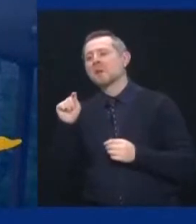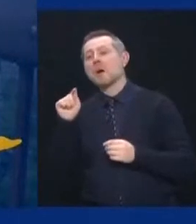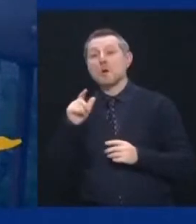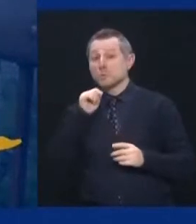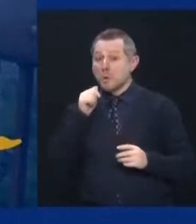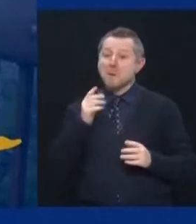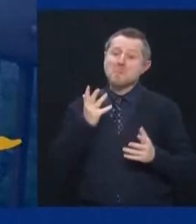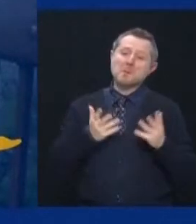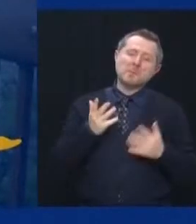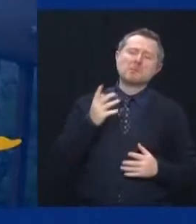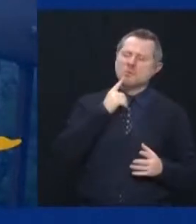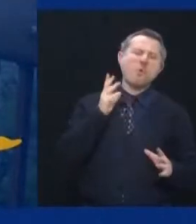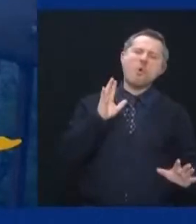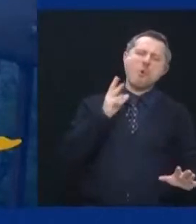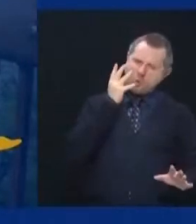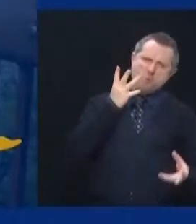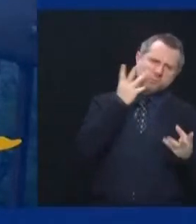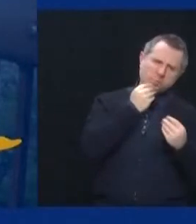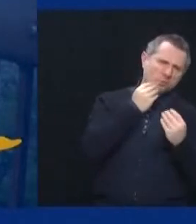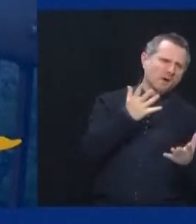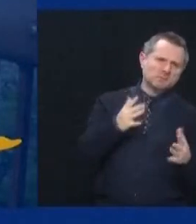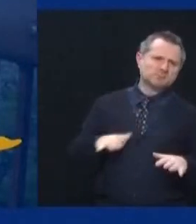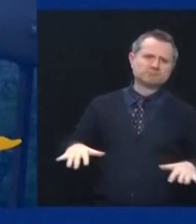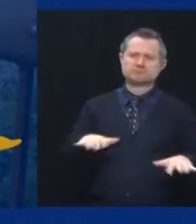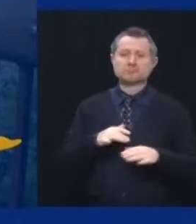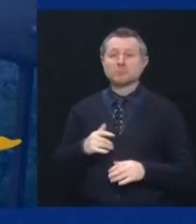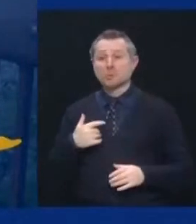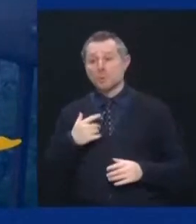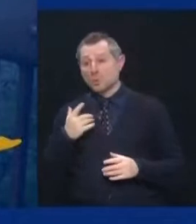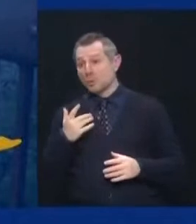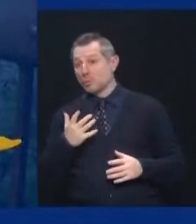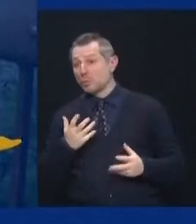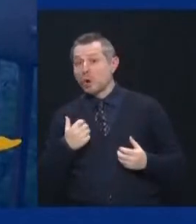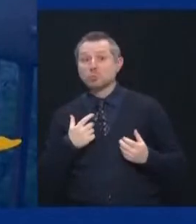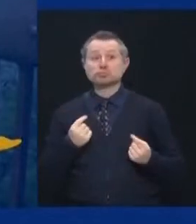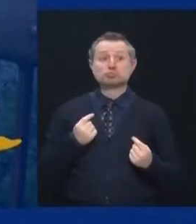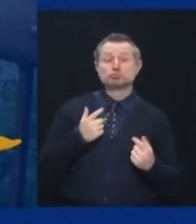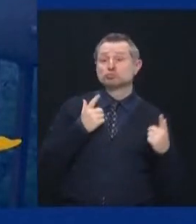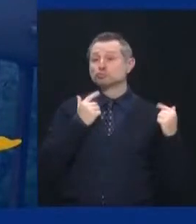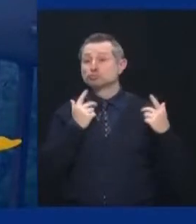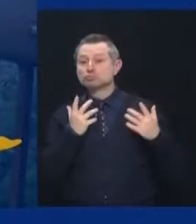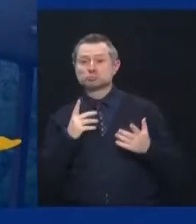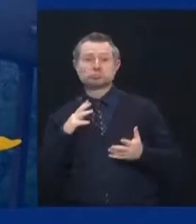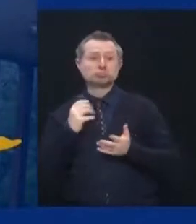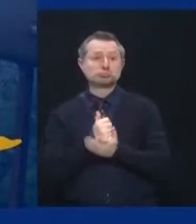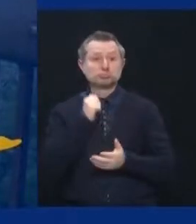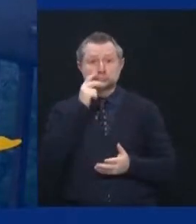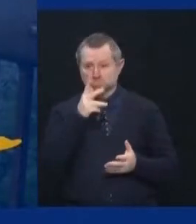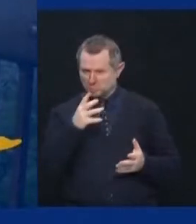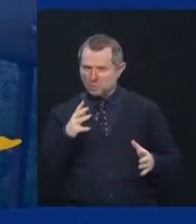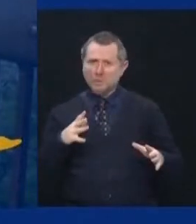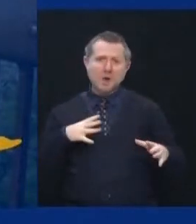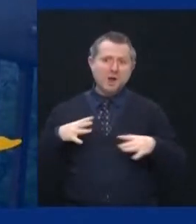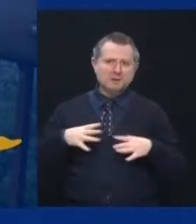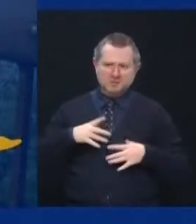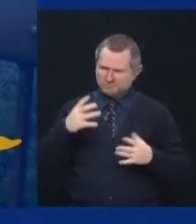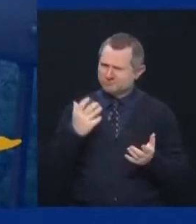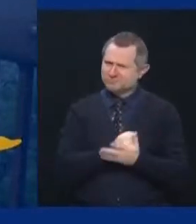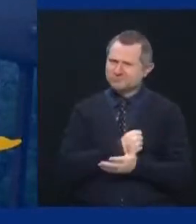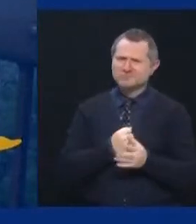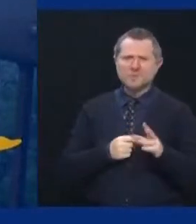magnificent. If you're thinking of something to do over this holiday period, go out and see